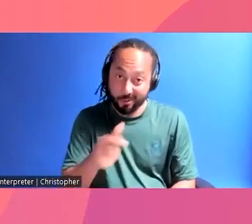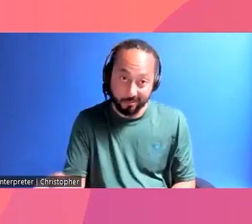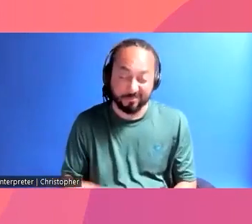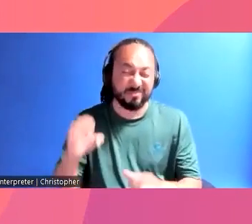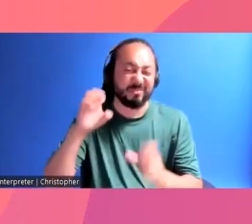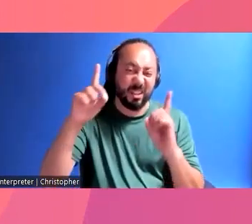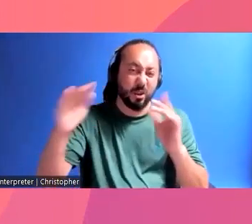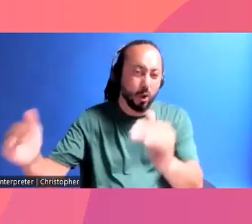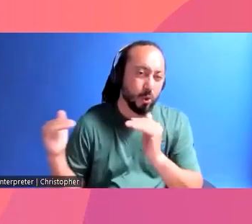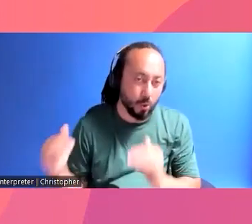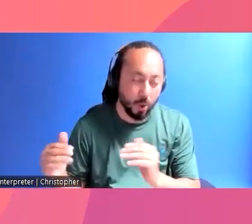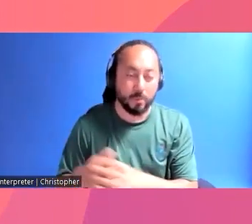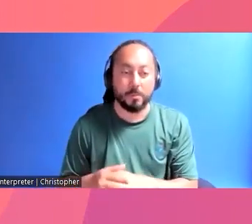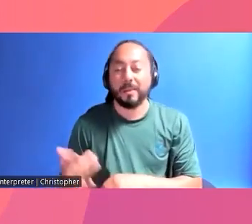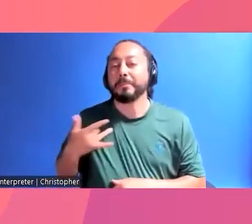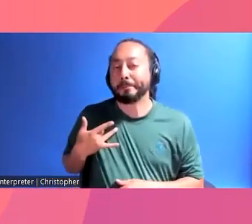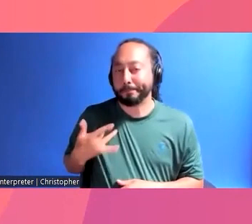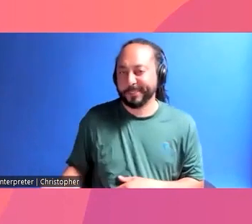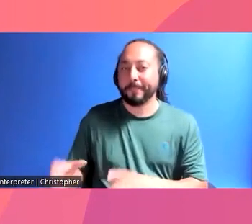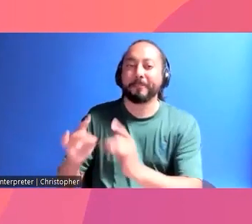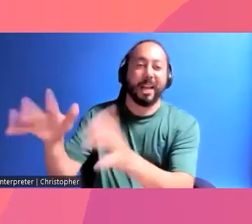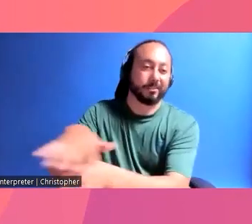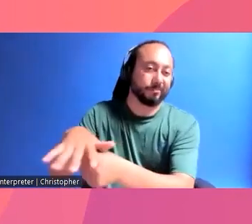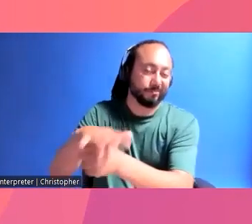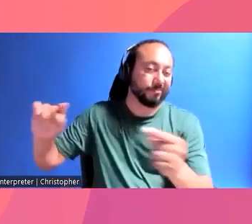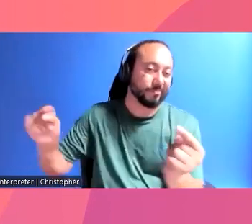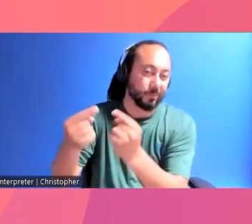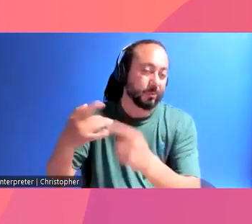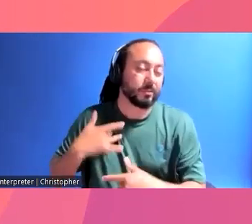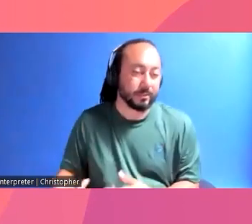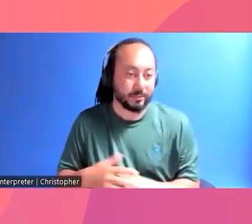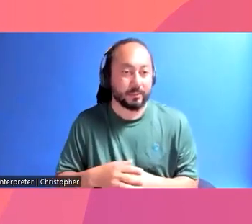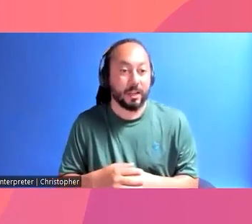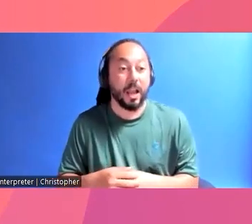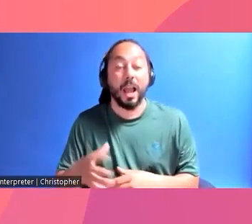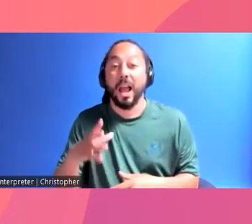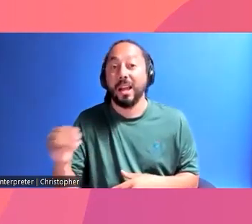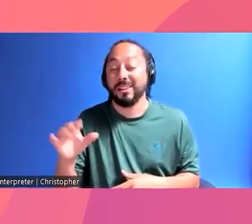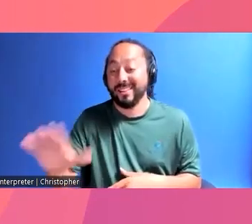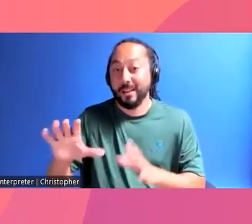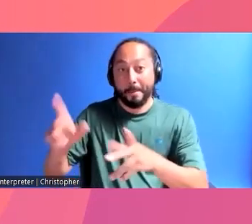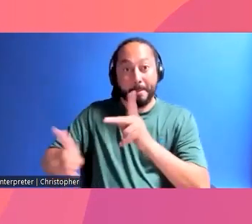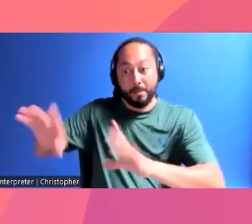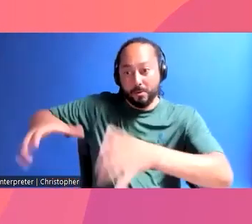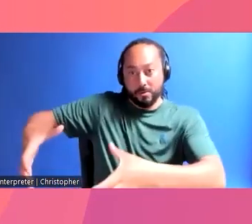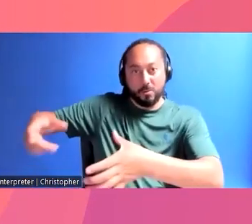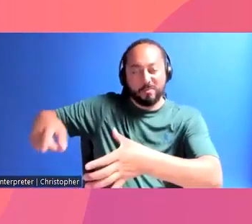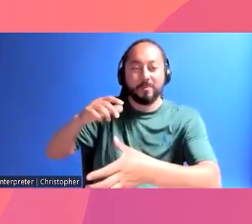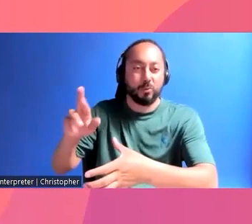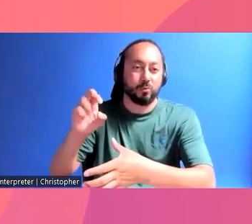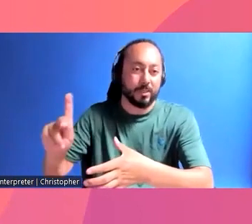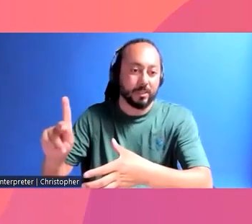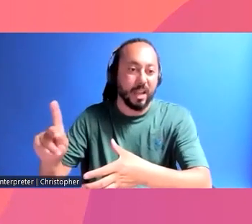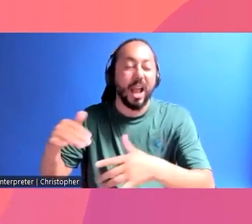educated, more prone to violent mechanisms of injury, and an at-risk population, and being unproductive.